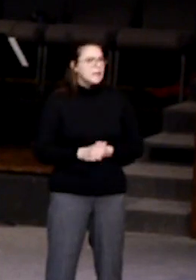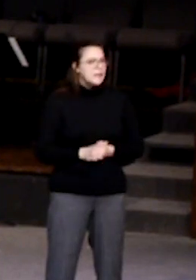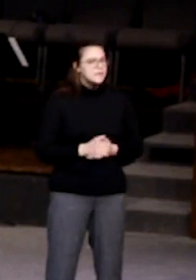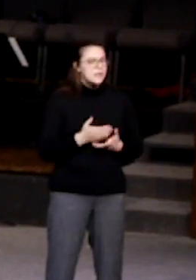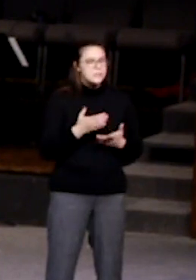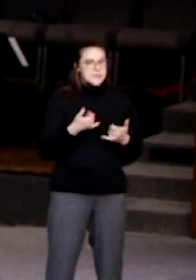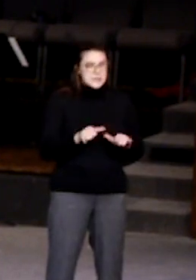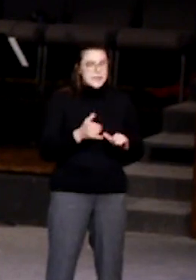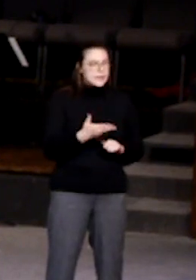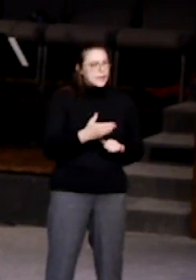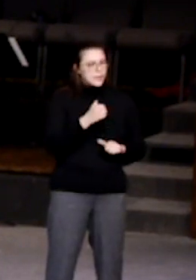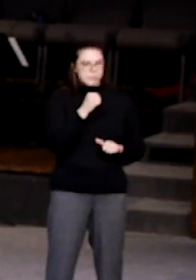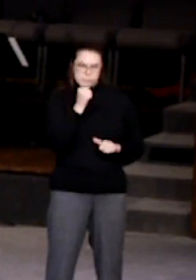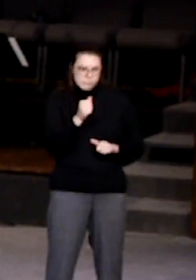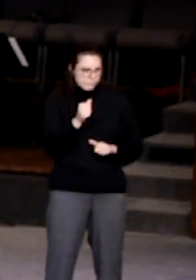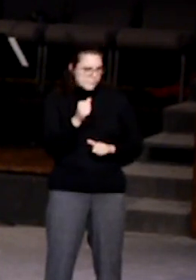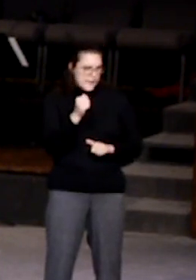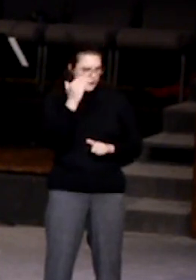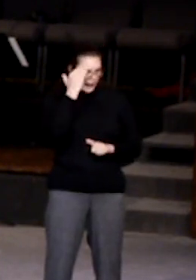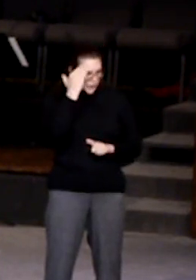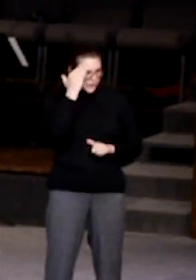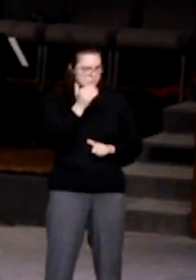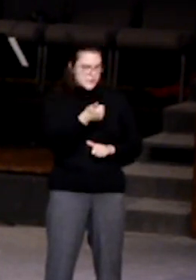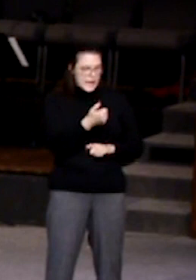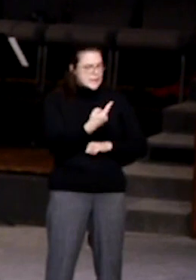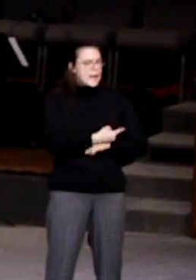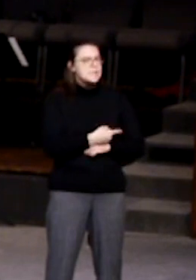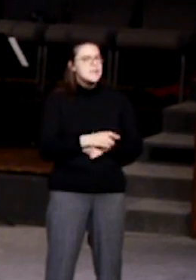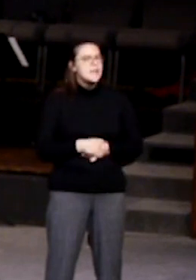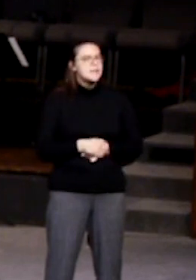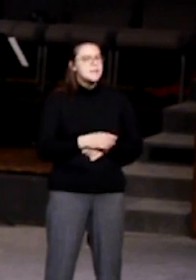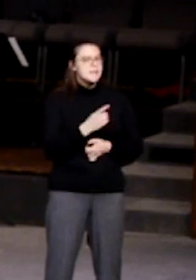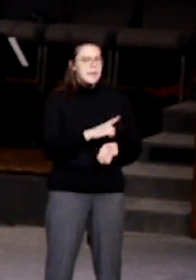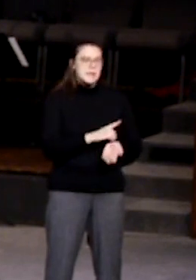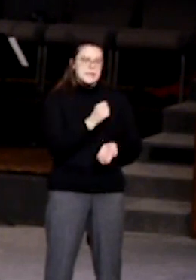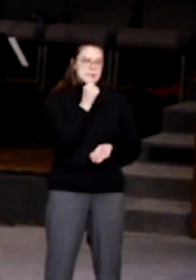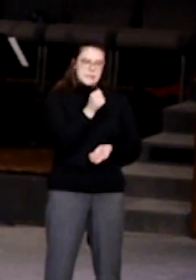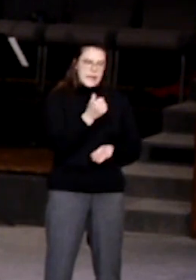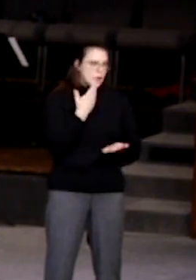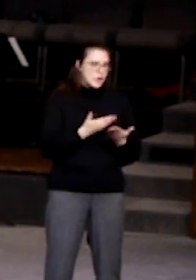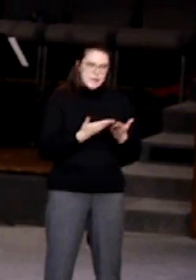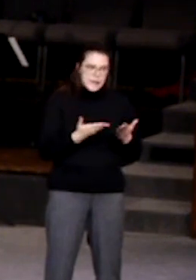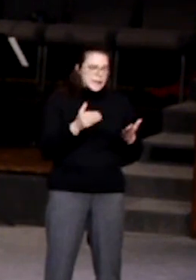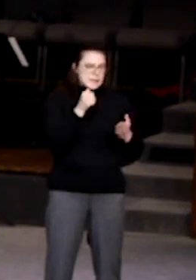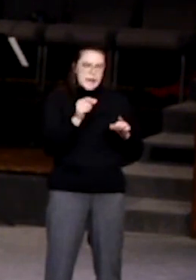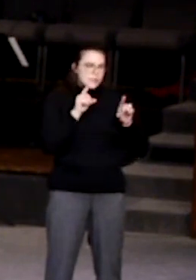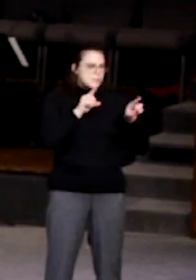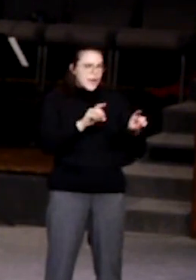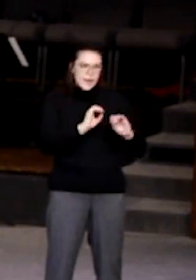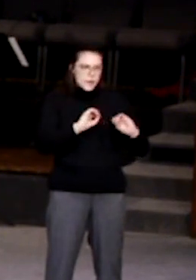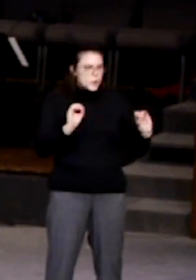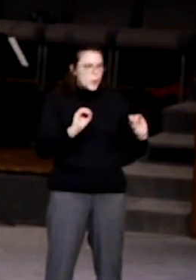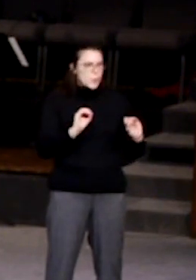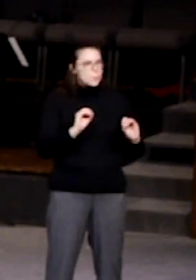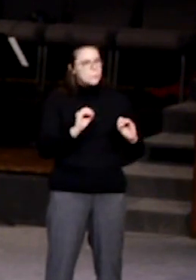still unconscious for 10 days. Doctors are saying, you know, this is not a good thing. He's not responding. No purposeful movement. He's not